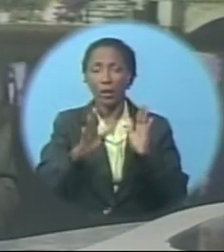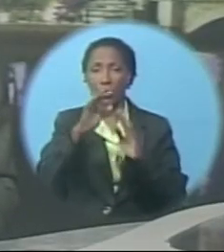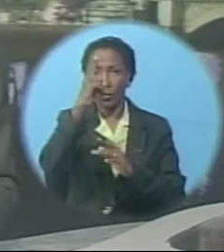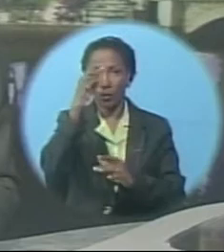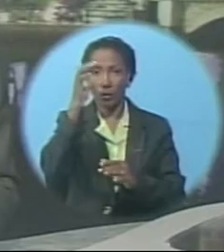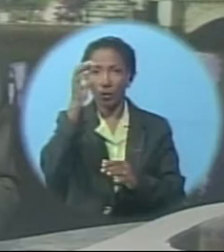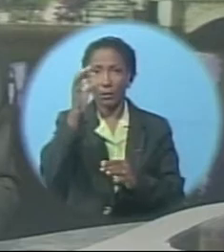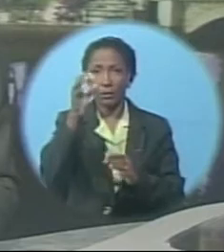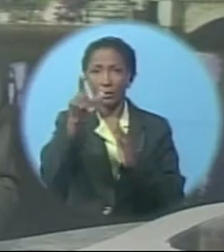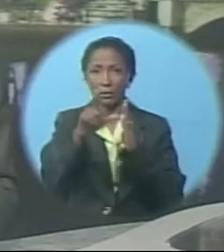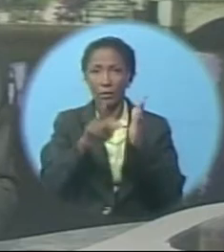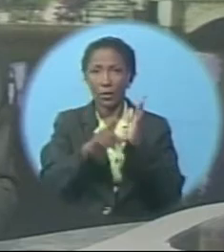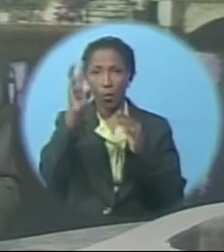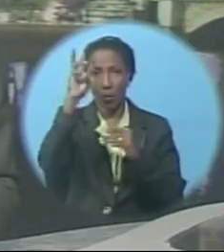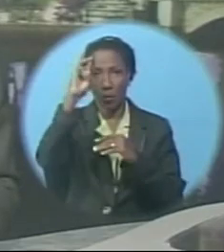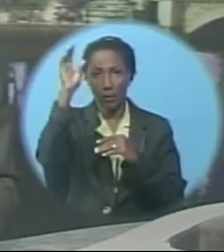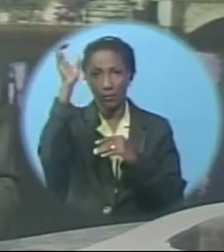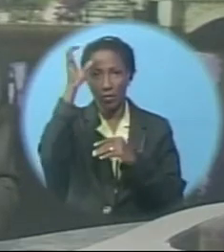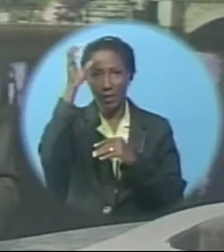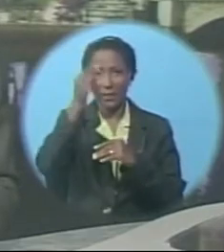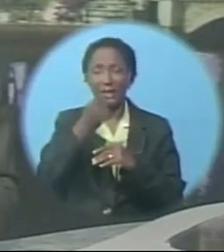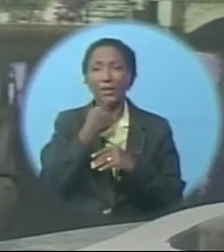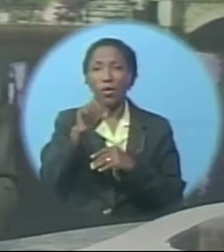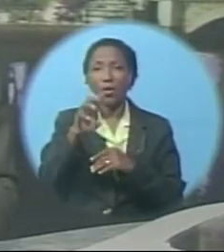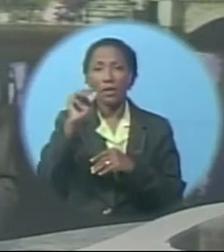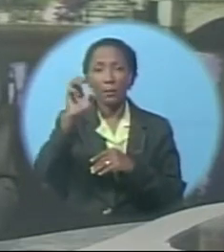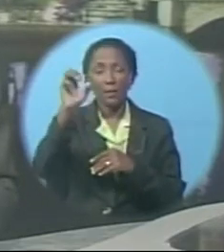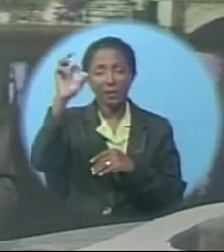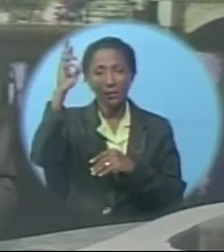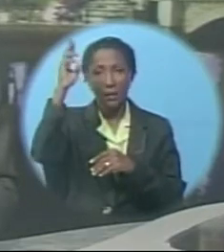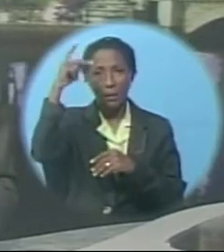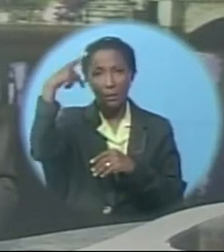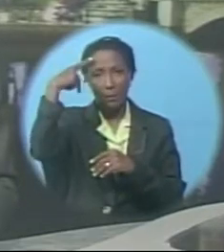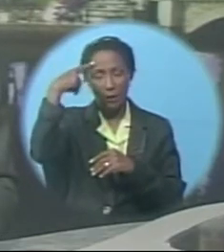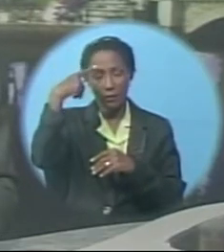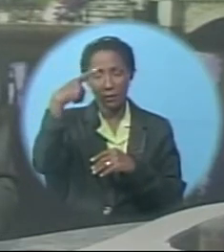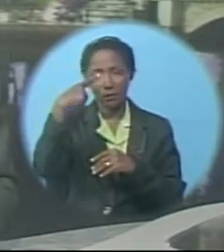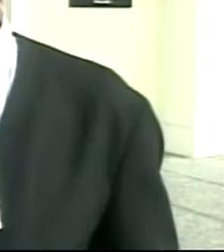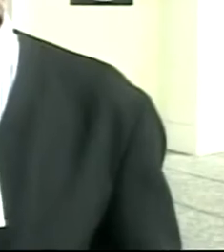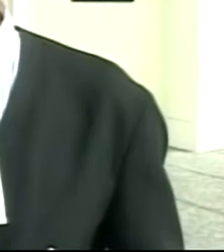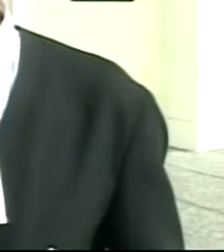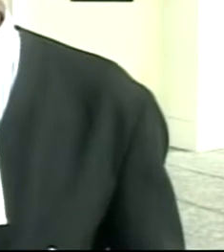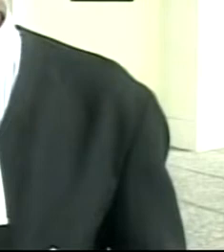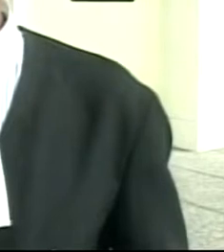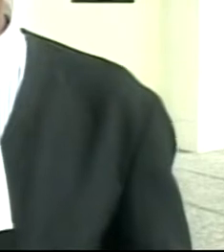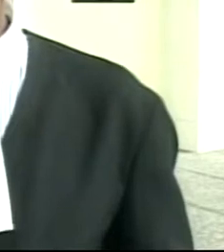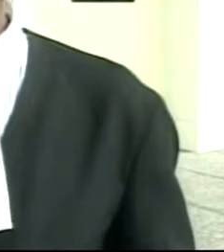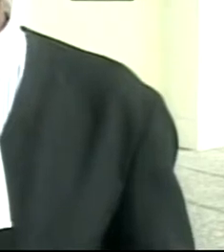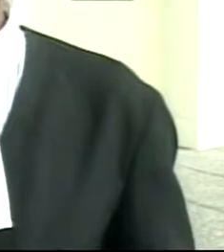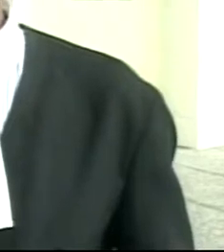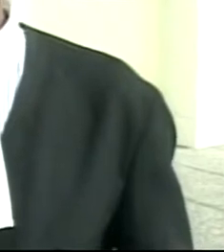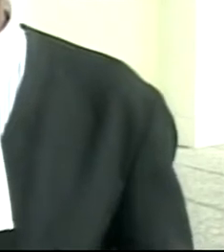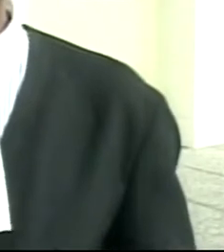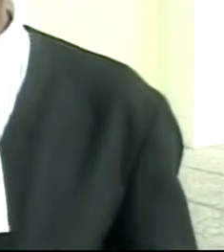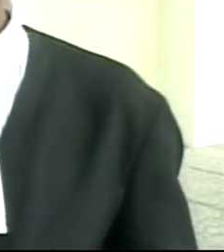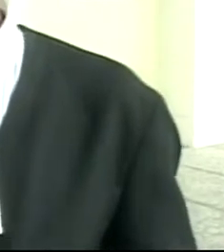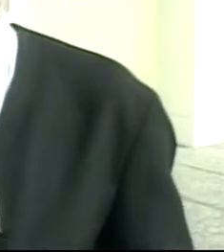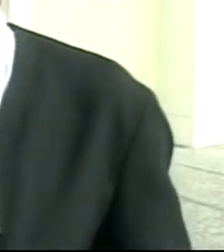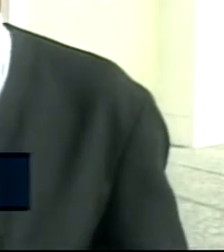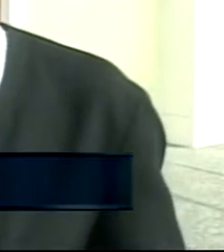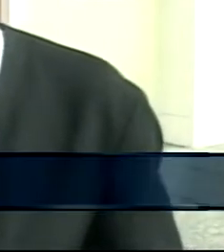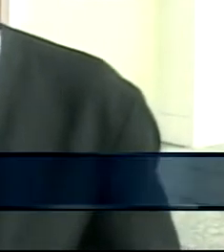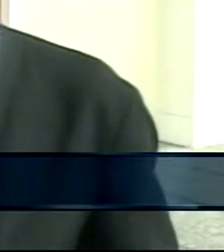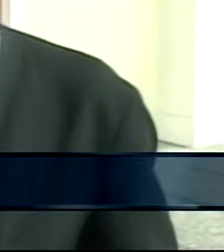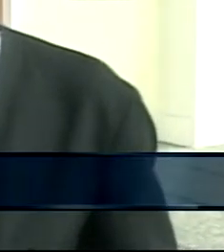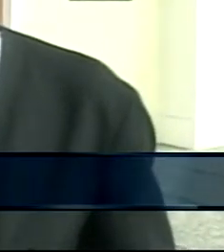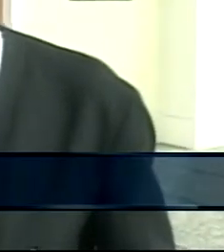Mr. Paris' accounts to be frozen until the funds lost could be redeemed. Defendants can show that they have assets in